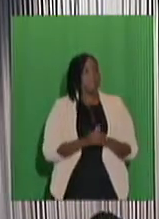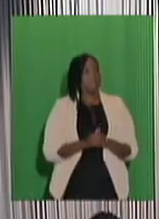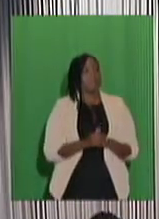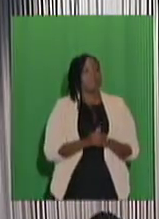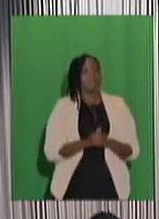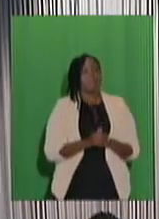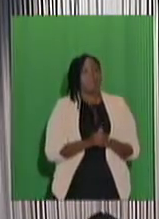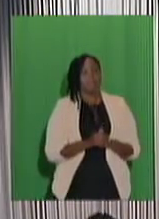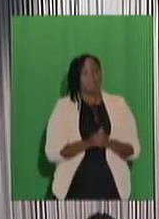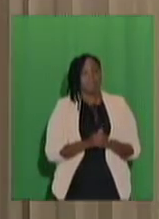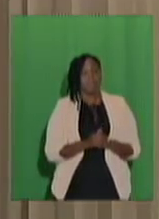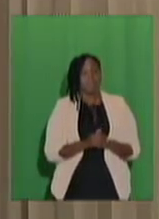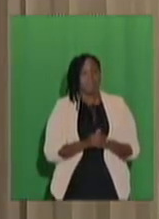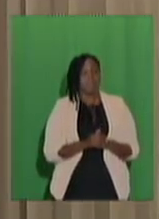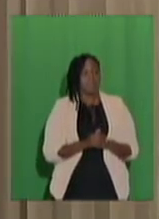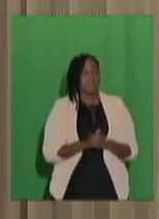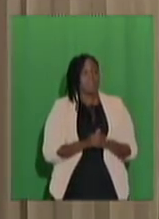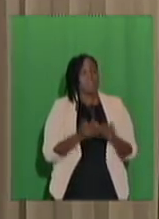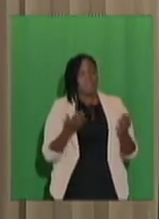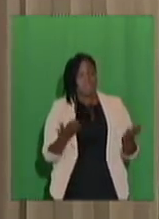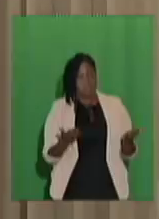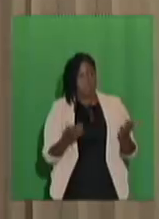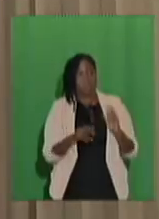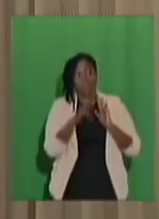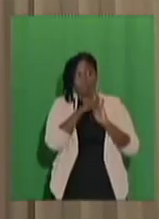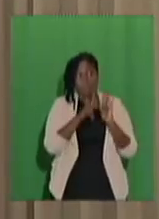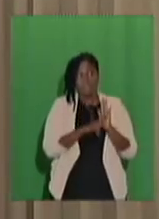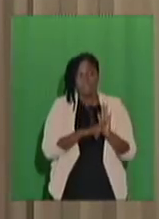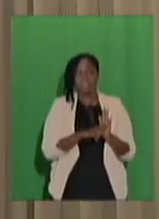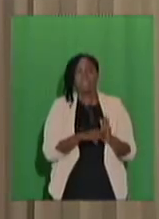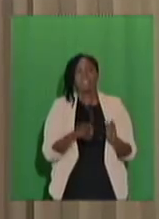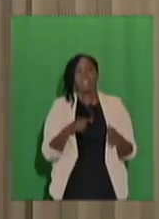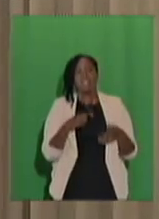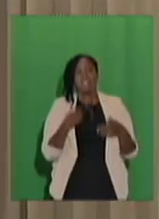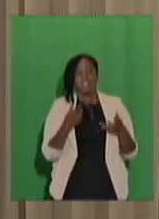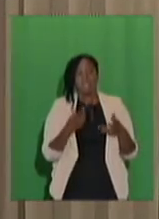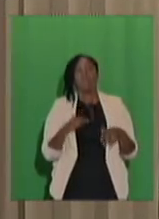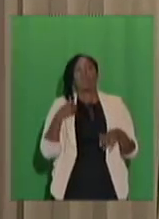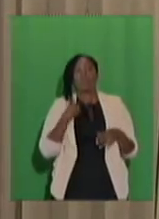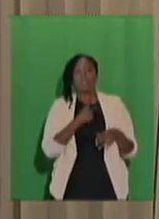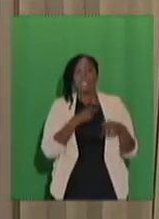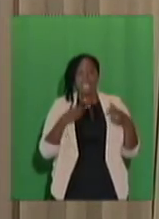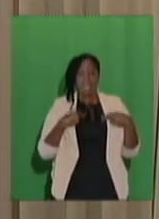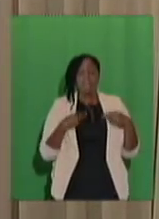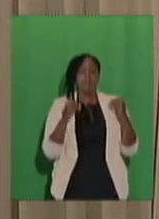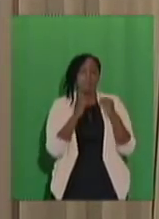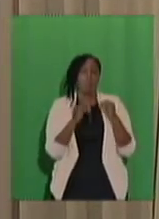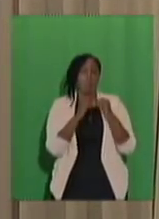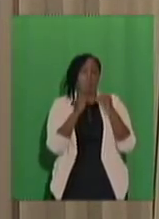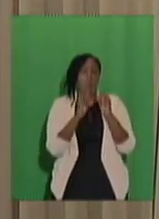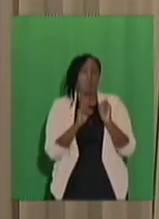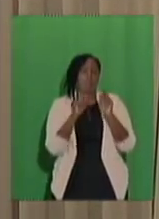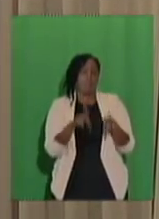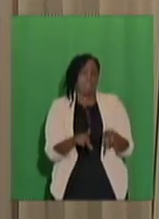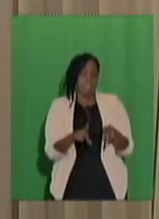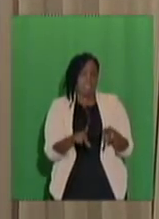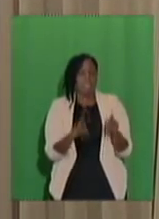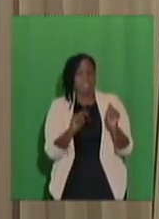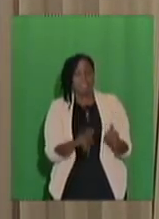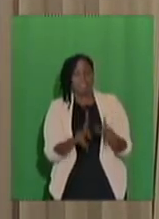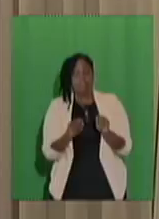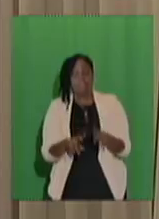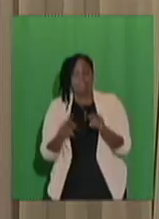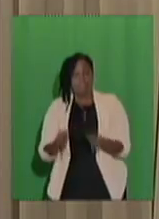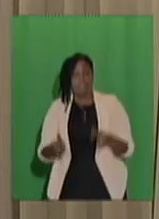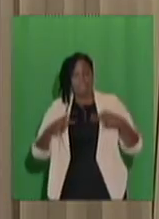of the policy, basically we have an increased window of testing for healthcare workers, anybody who is ill, whether you have contact with someone that